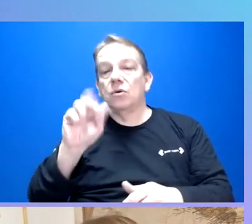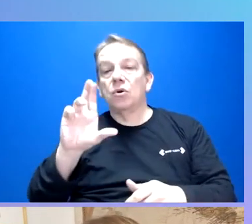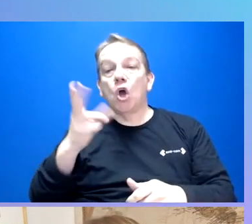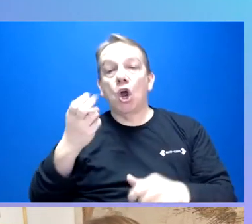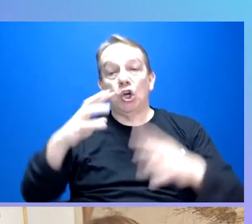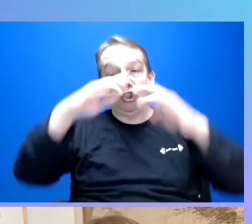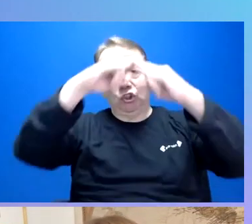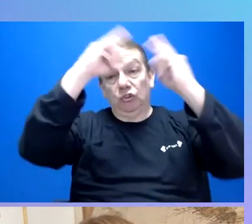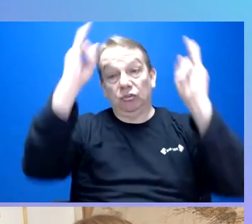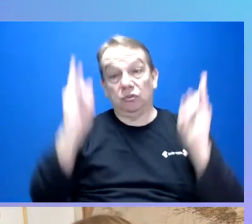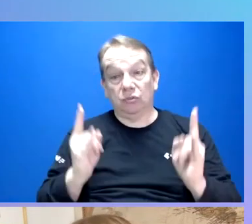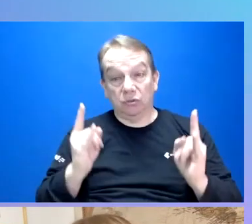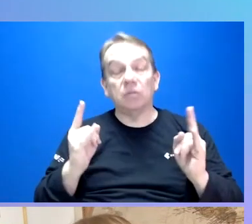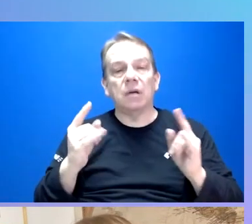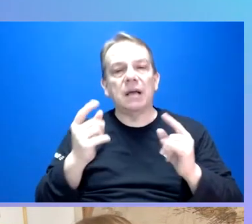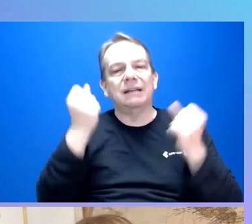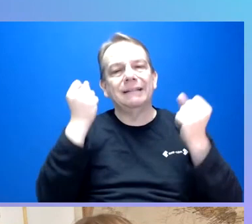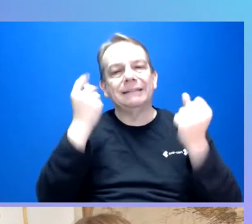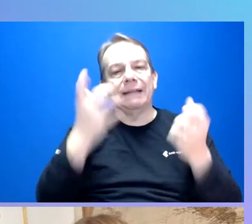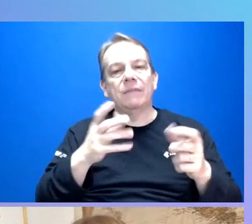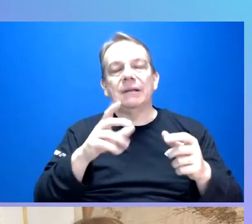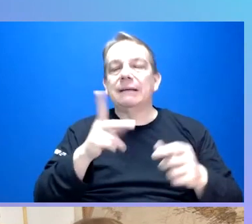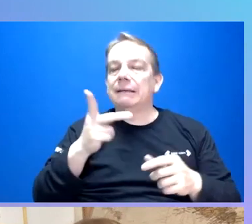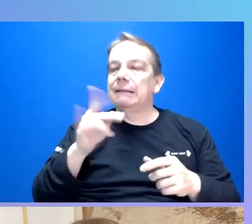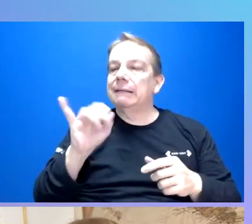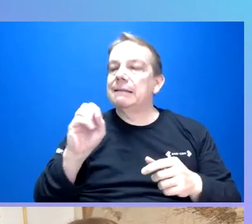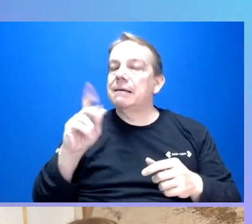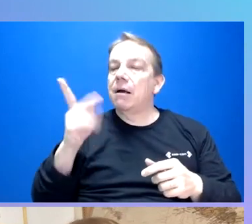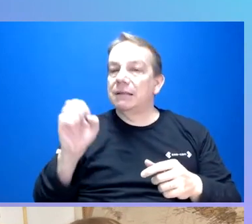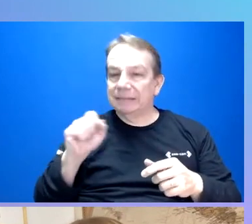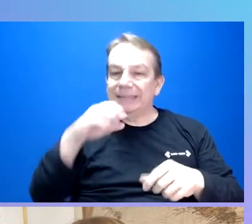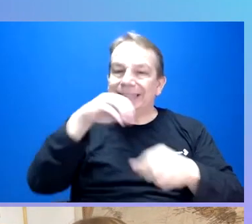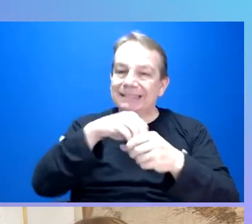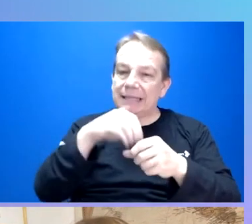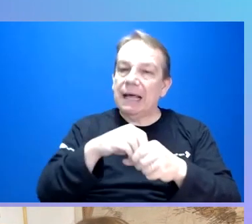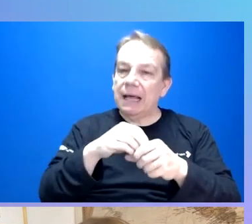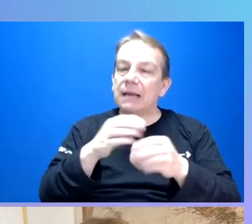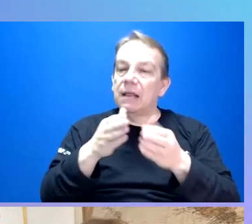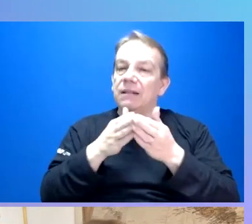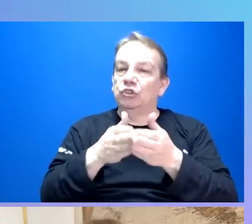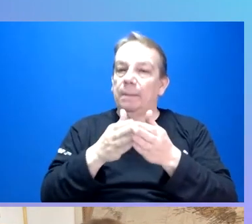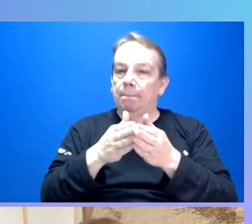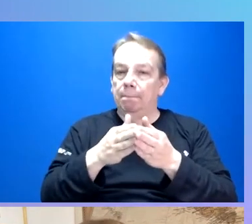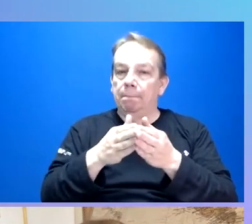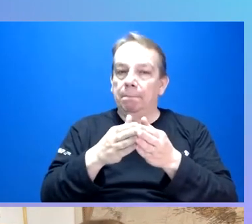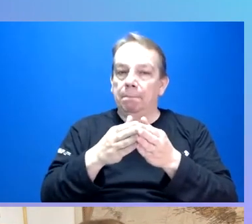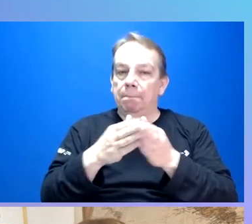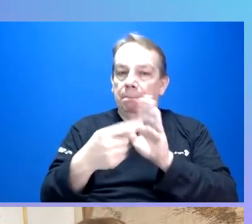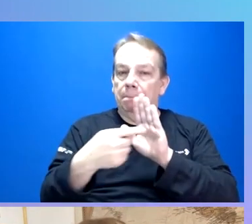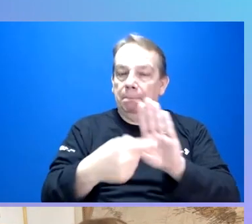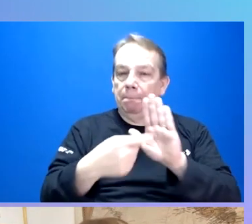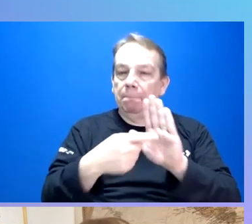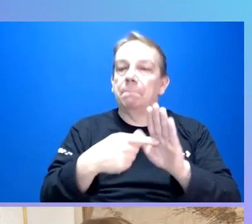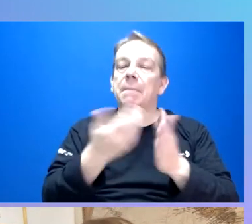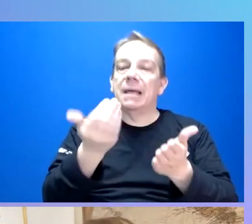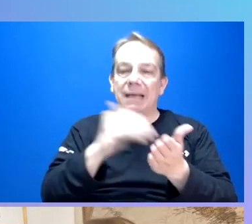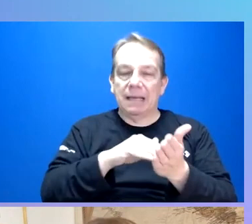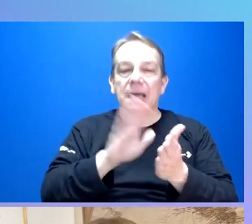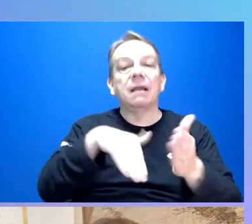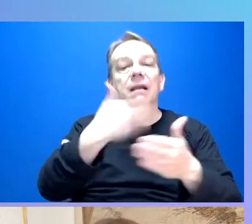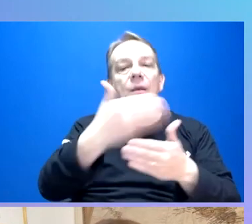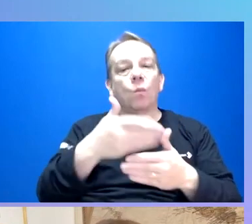structure that houses several exhibit kiosks inside the Intrepid Museum ship. So I'll flag again that the next slide will